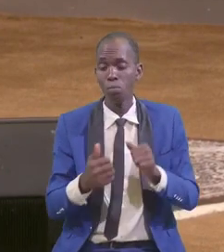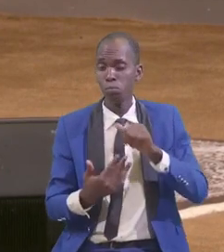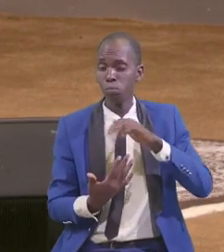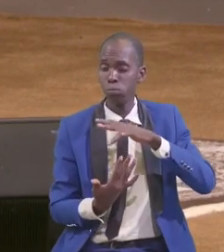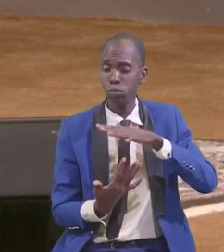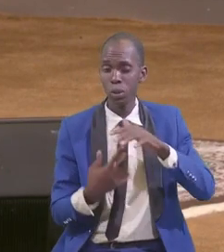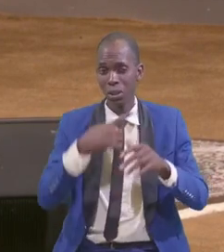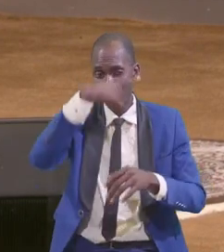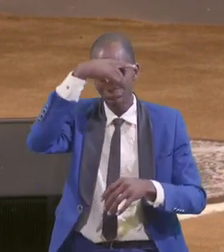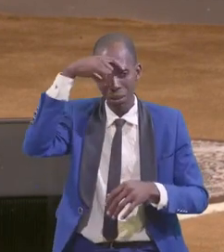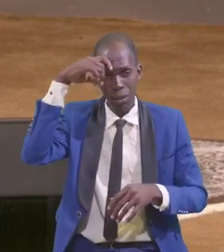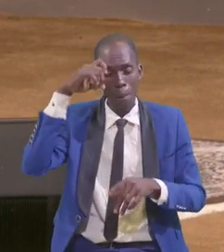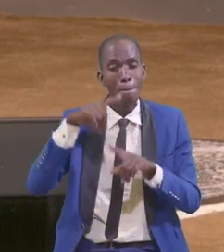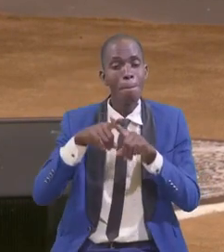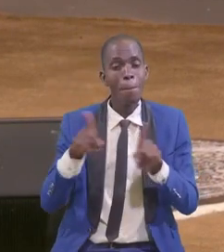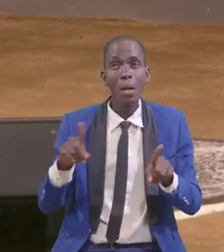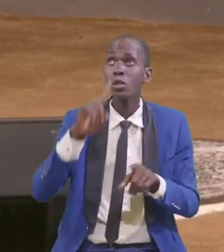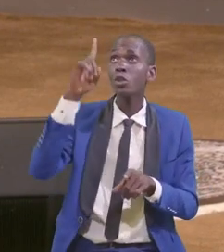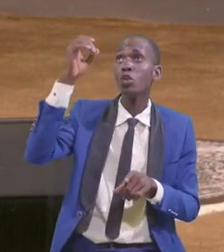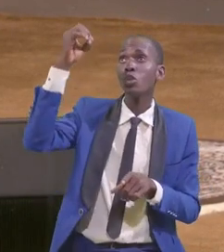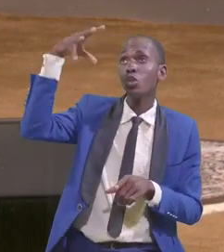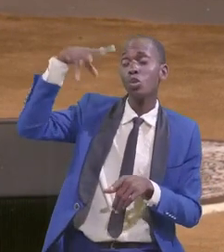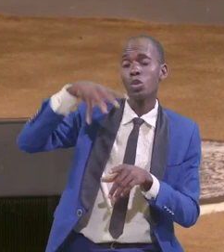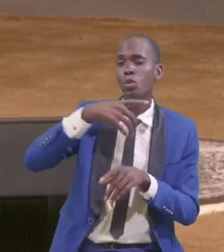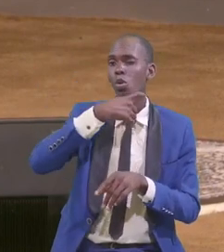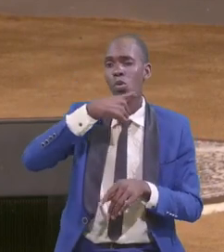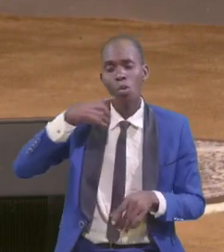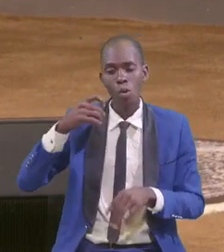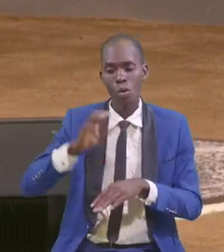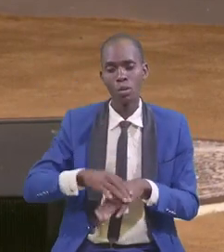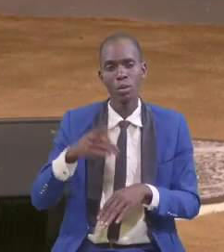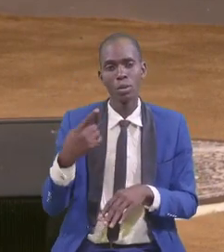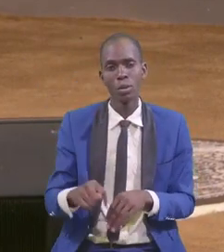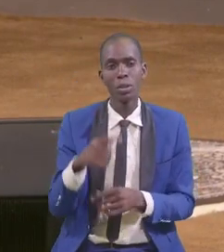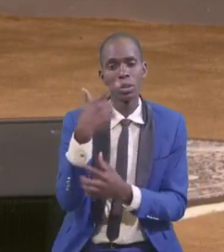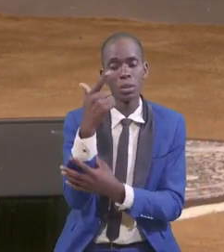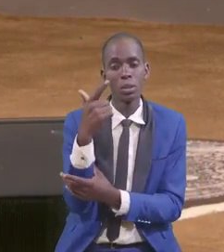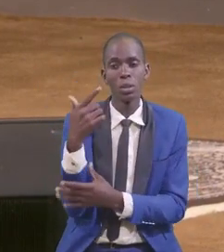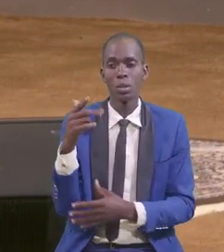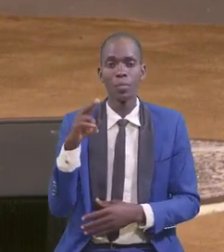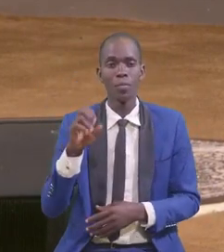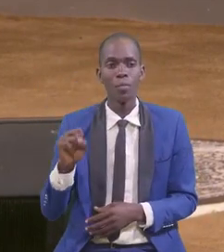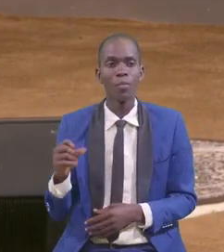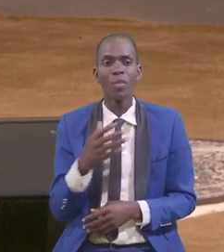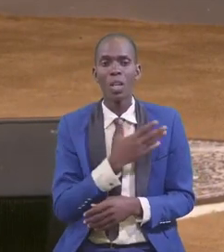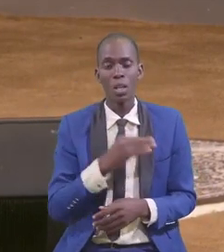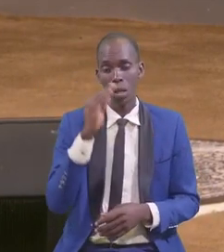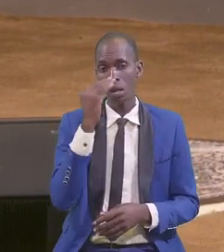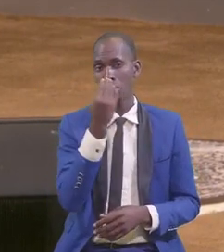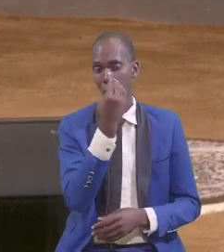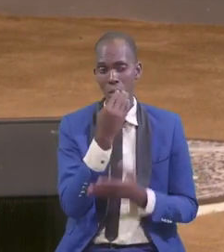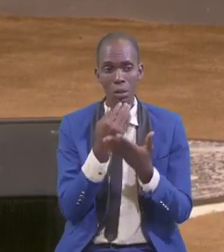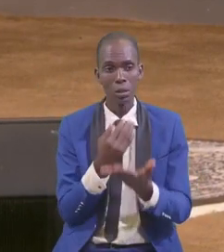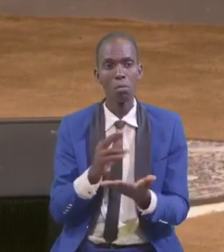grass, and the flower thereof falleth, and the grace, the goodness, and the